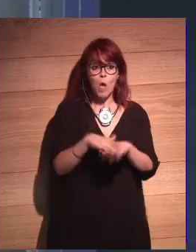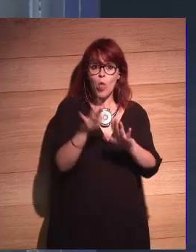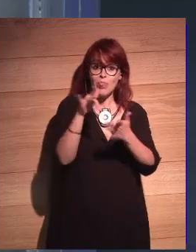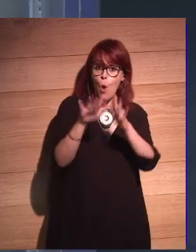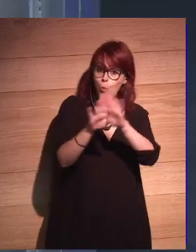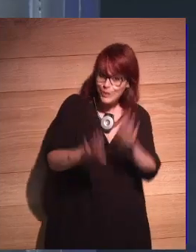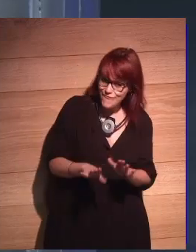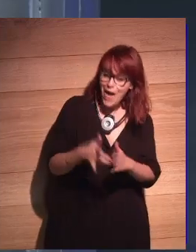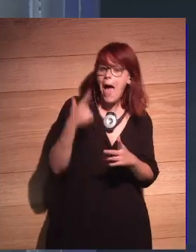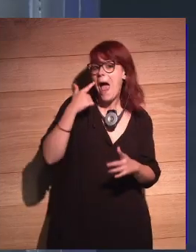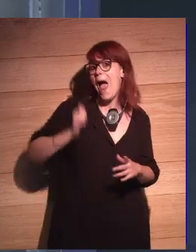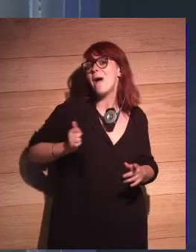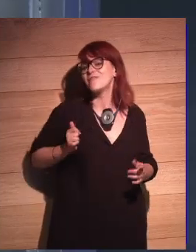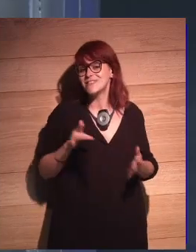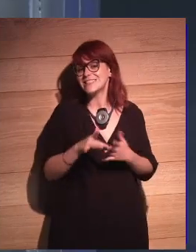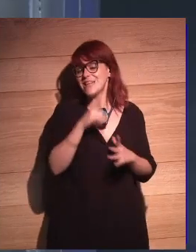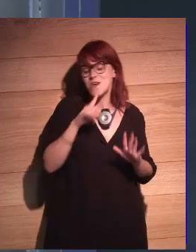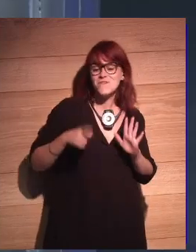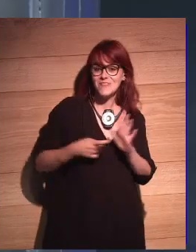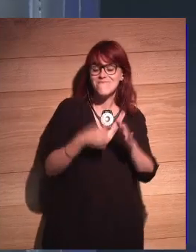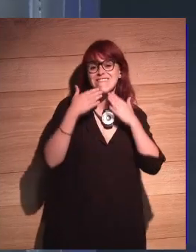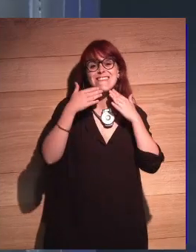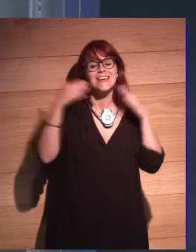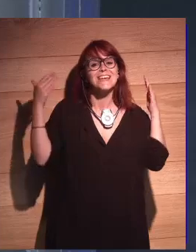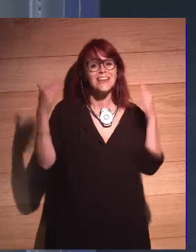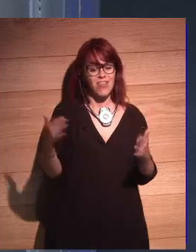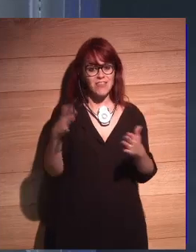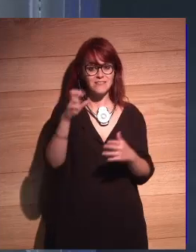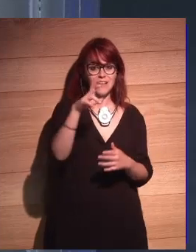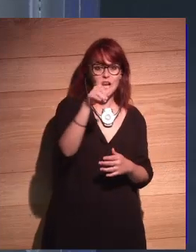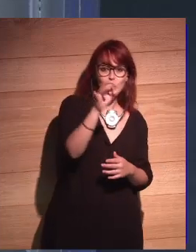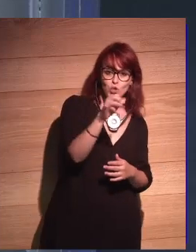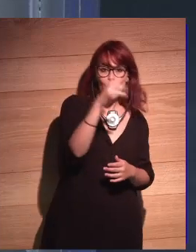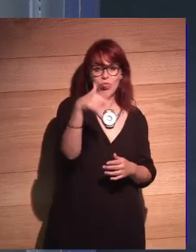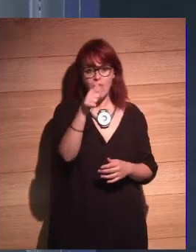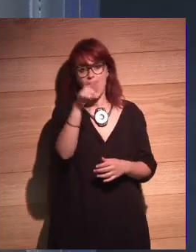them because it's the last day. So take it. Thank you very much,